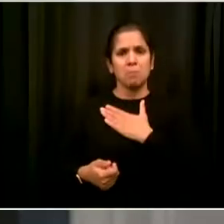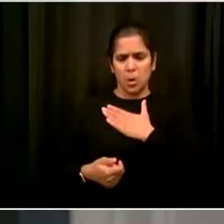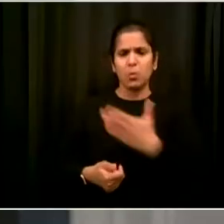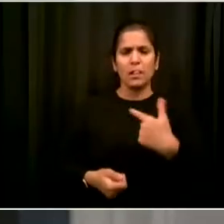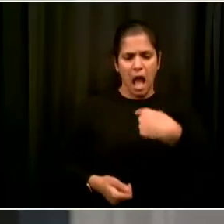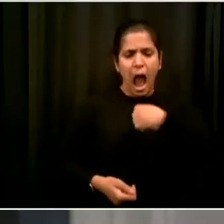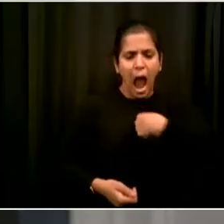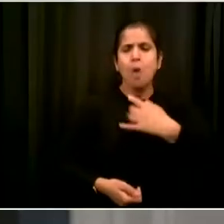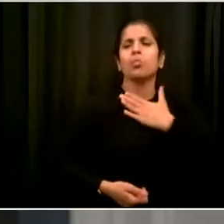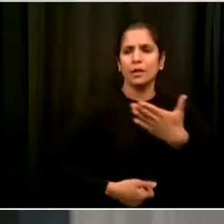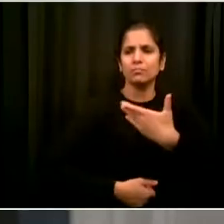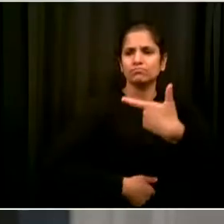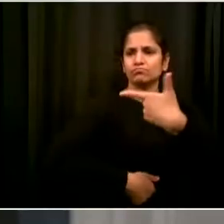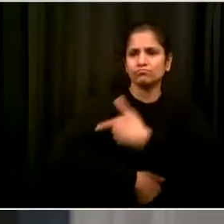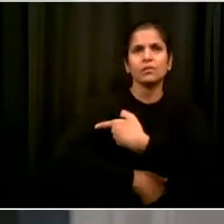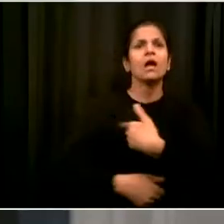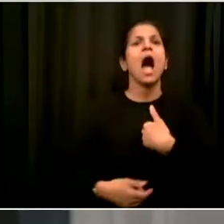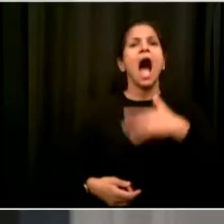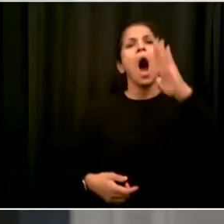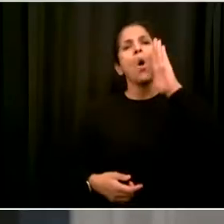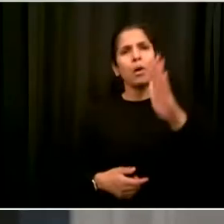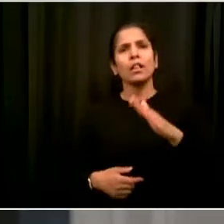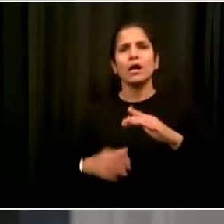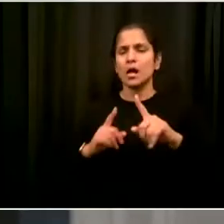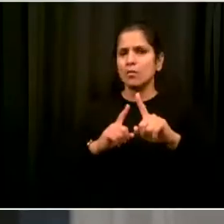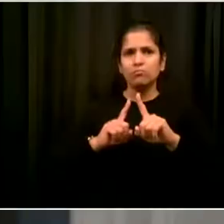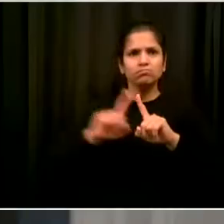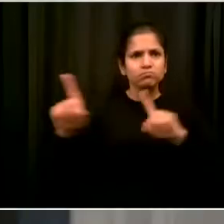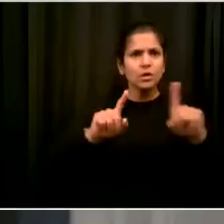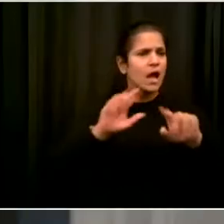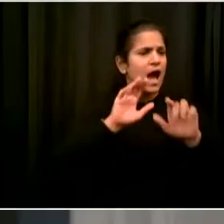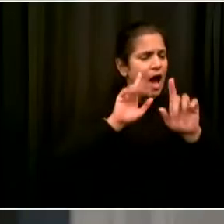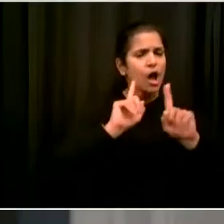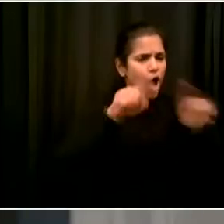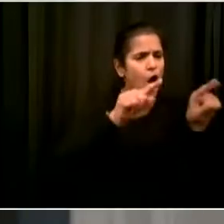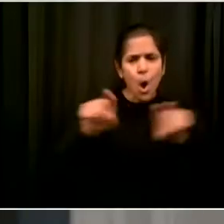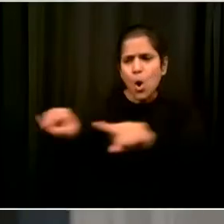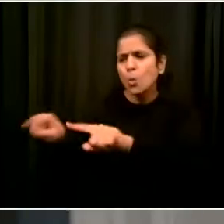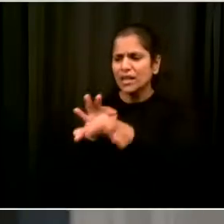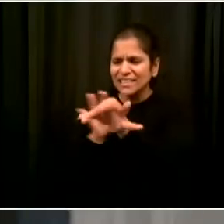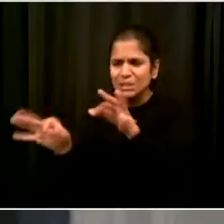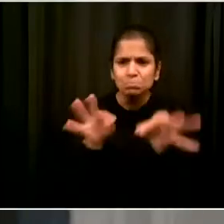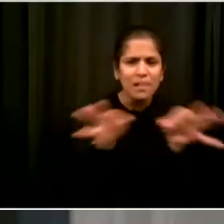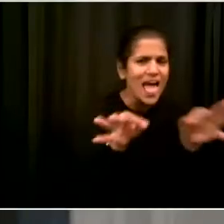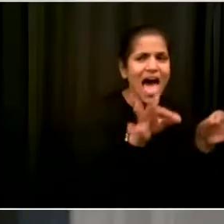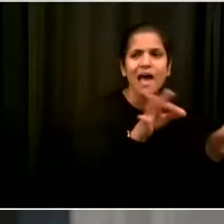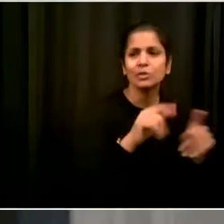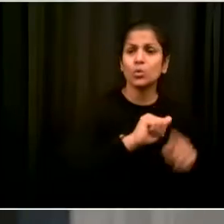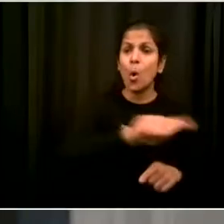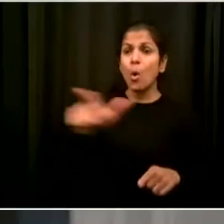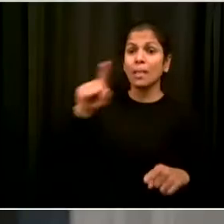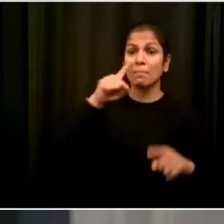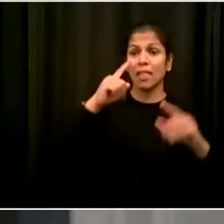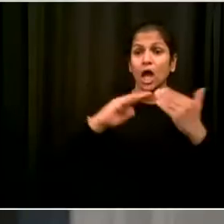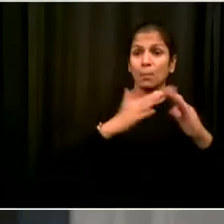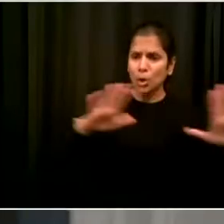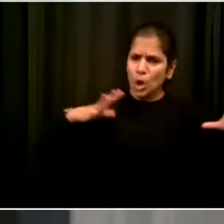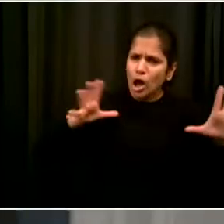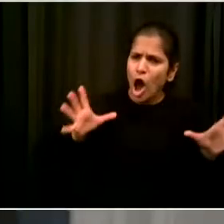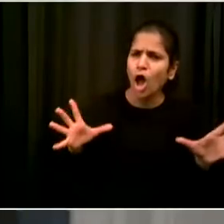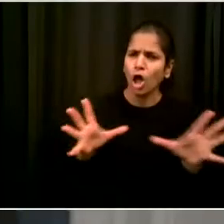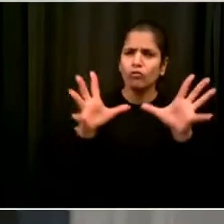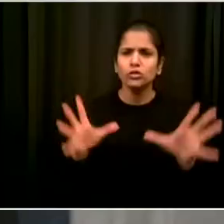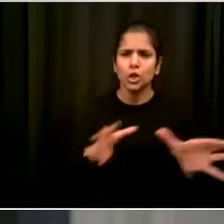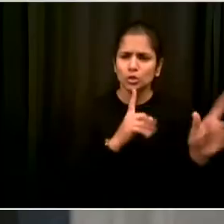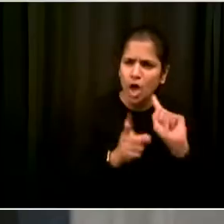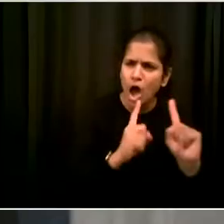leaders, community members, letting them know why I know this vaccine is safe, and that the process has really allowed us to understand the information. But we're